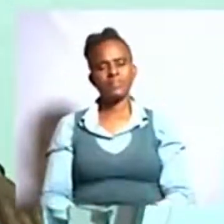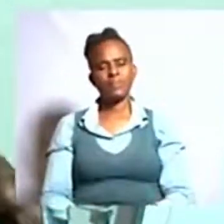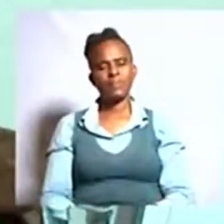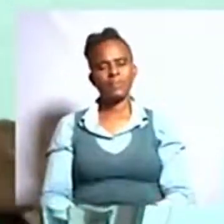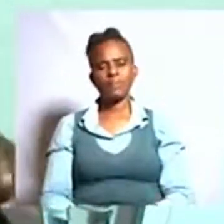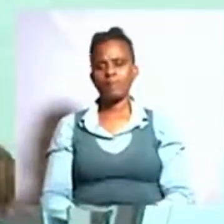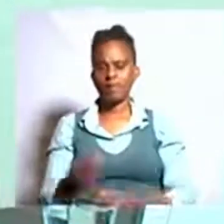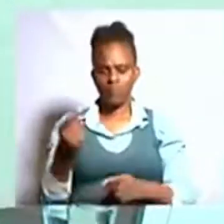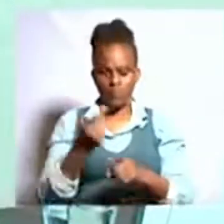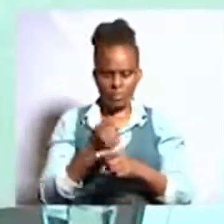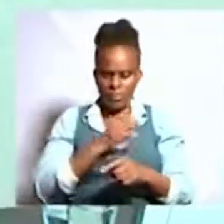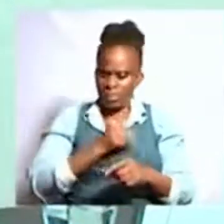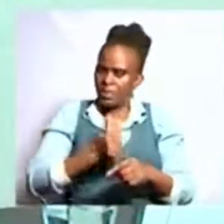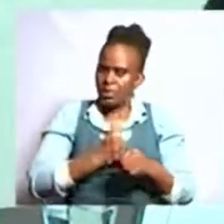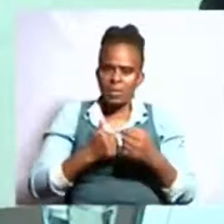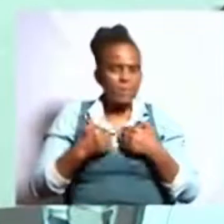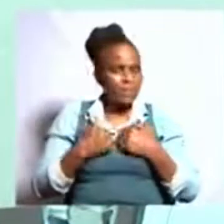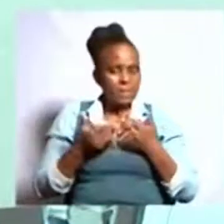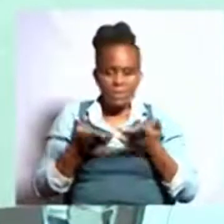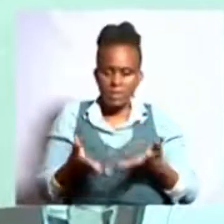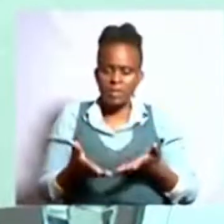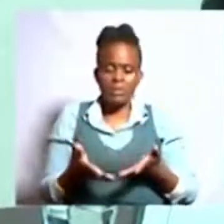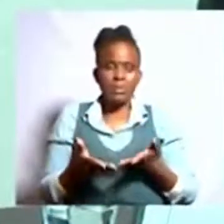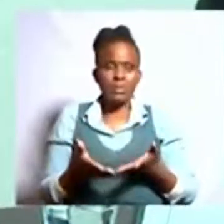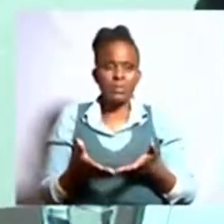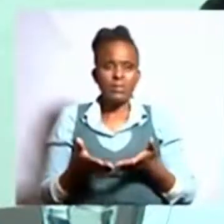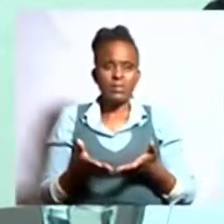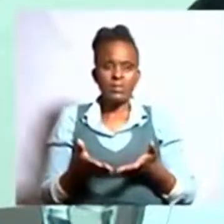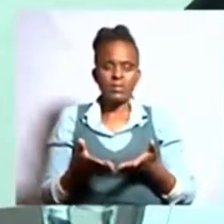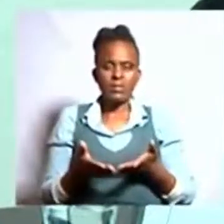As from where I stand, this was,